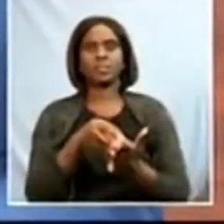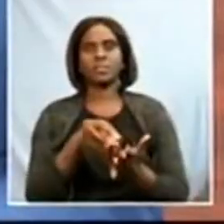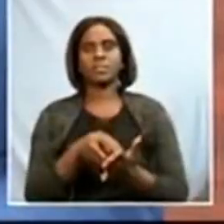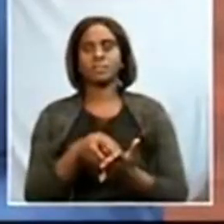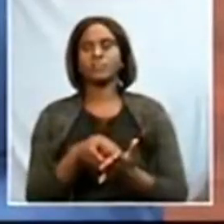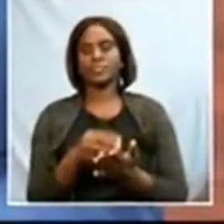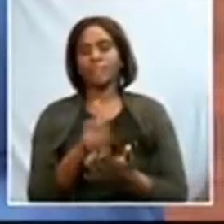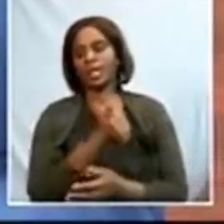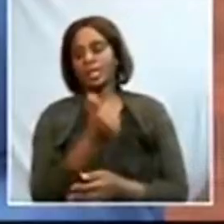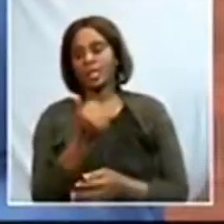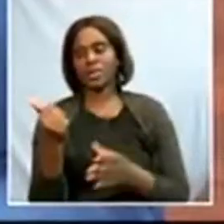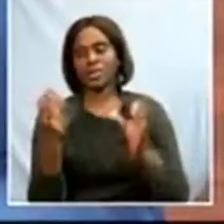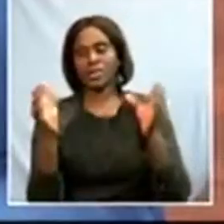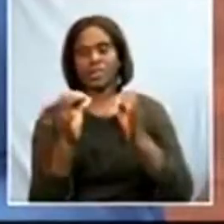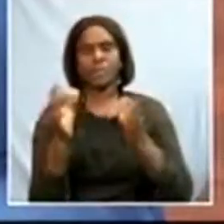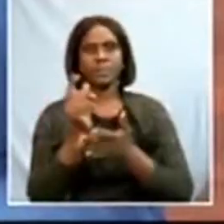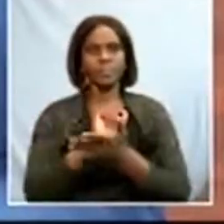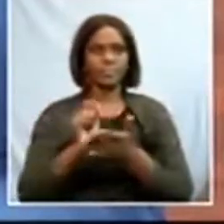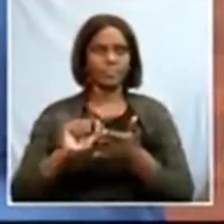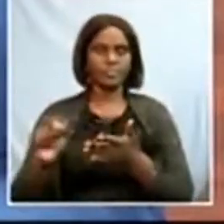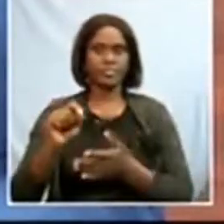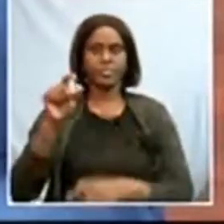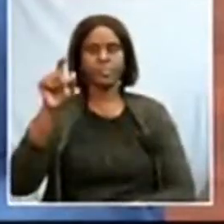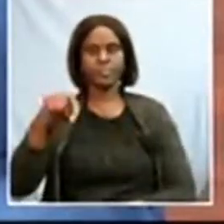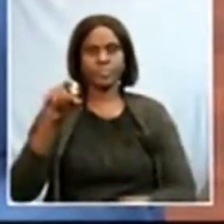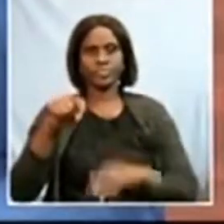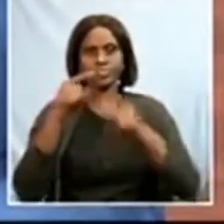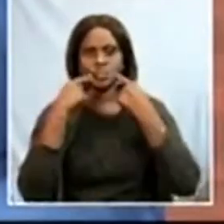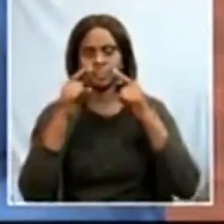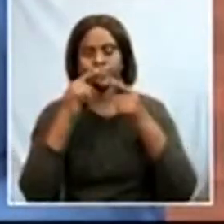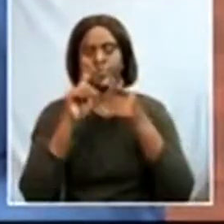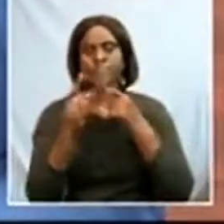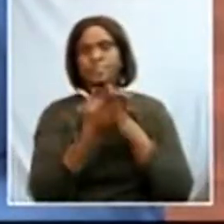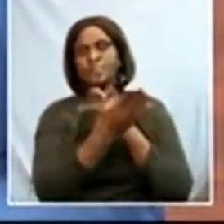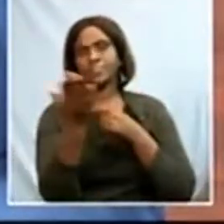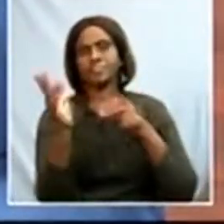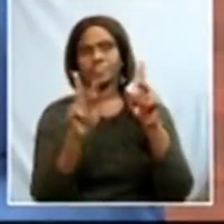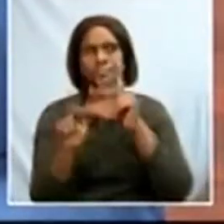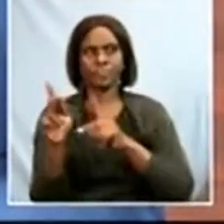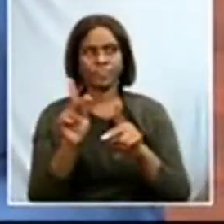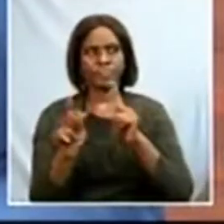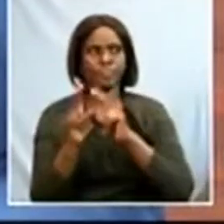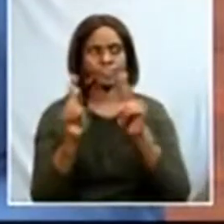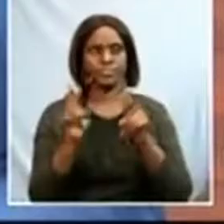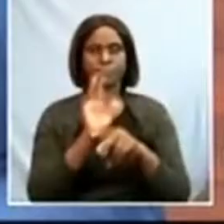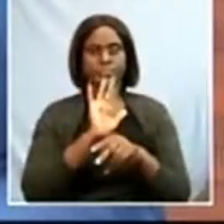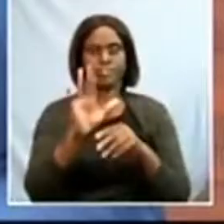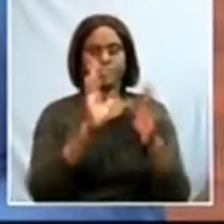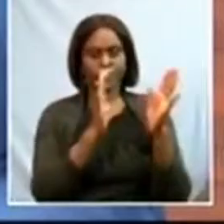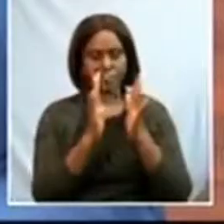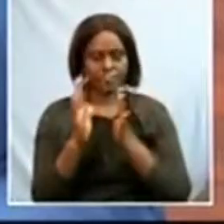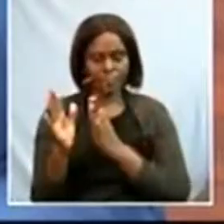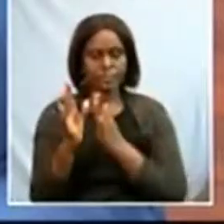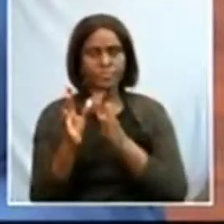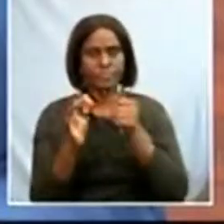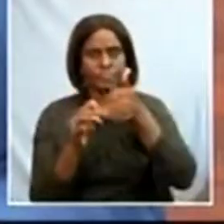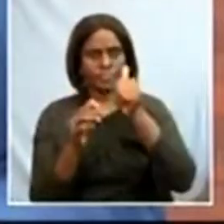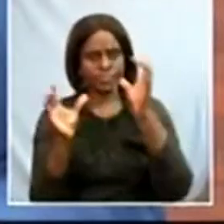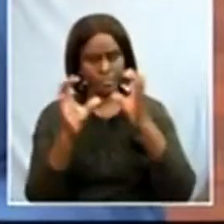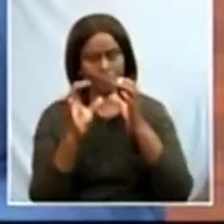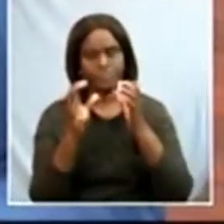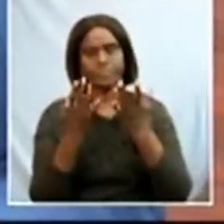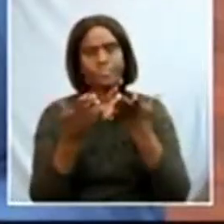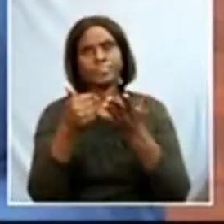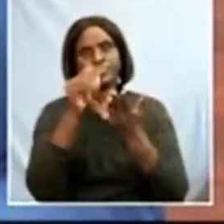they've gone further to write demand notices to these defaulters. So what are your strategies as a council? What is it